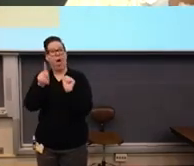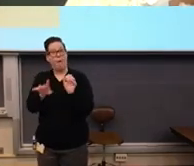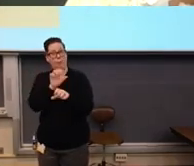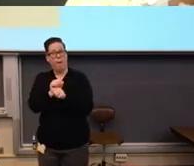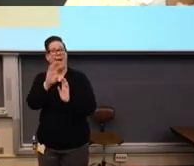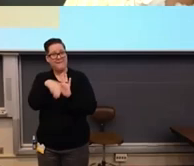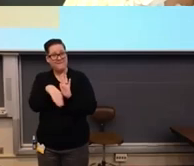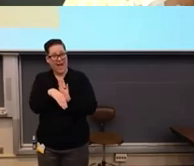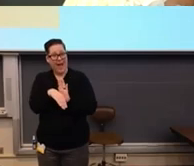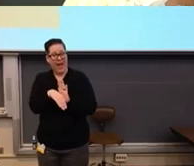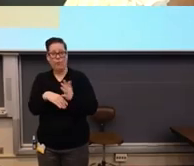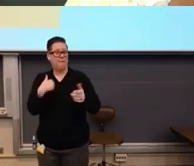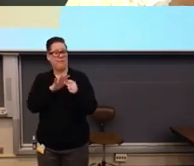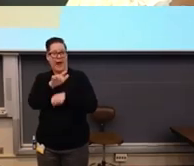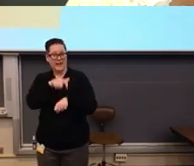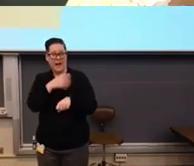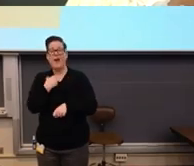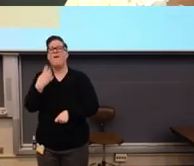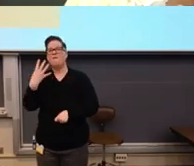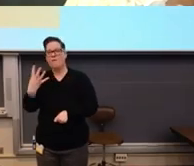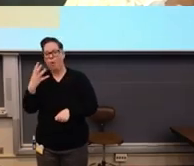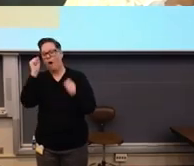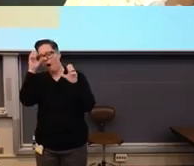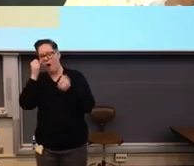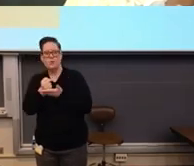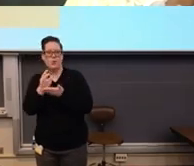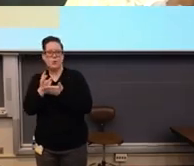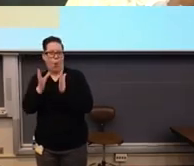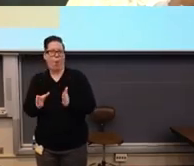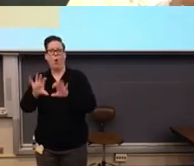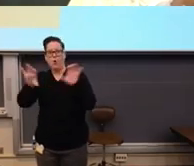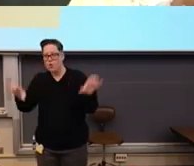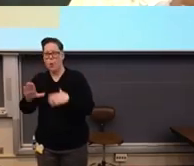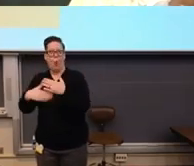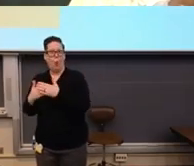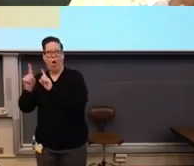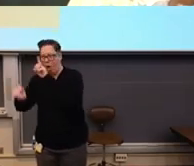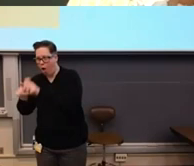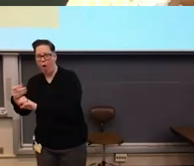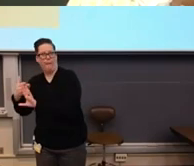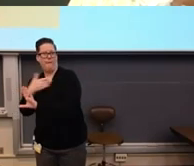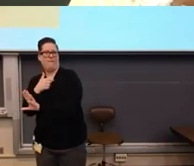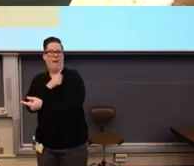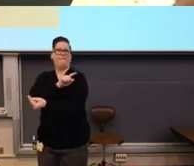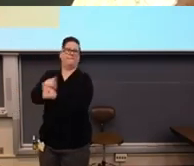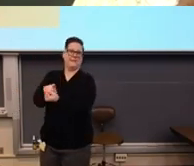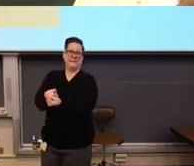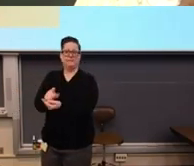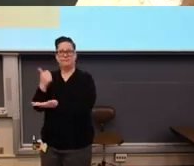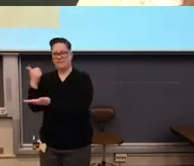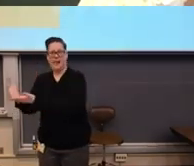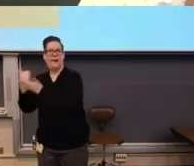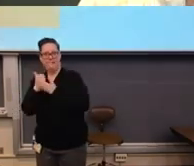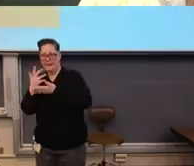these four amazing social workers that are doing all this legwork for myself and really ultimately for the patient, for the